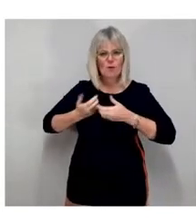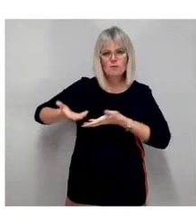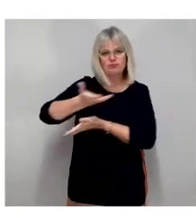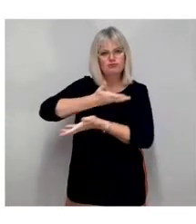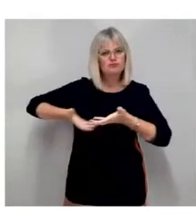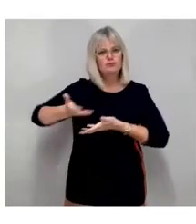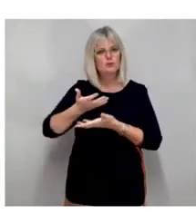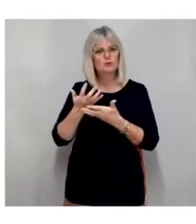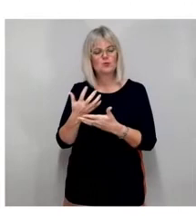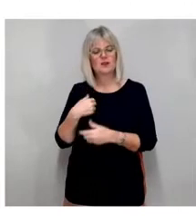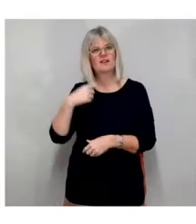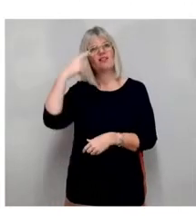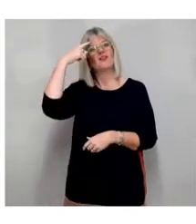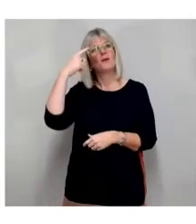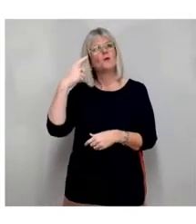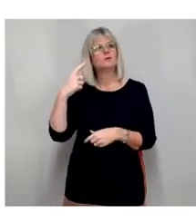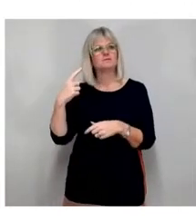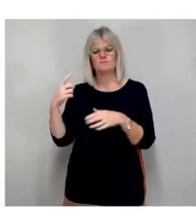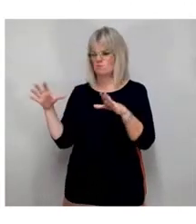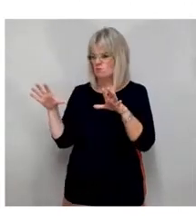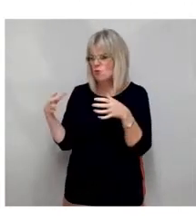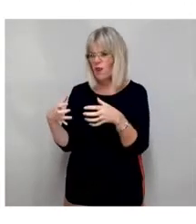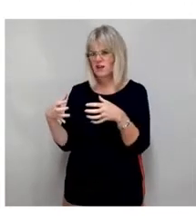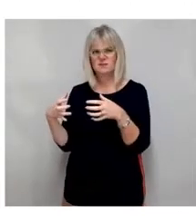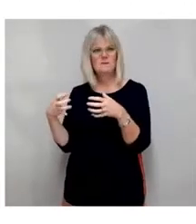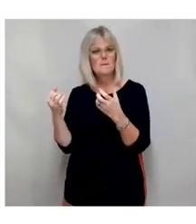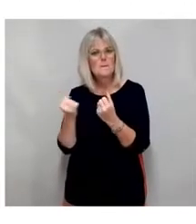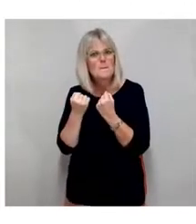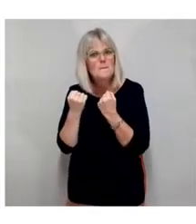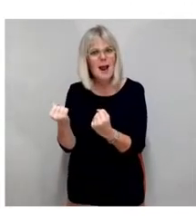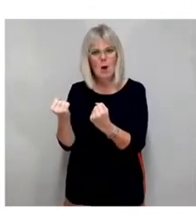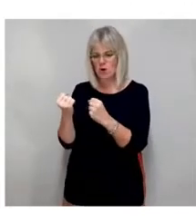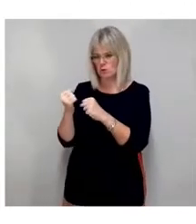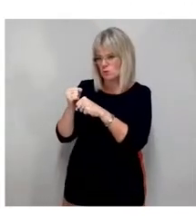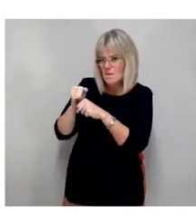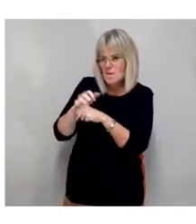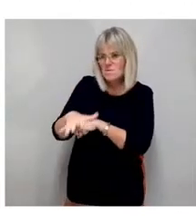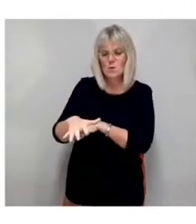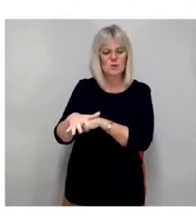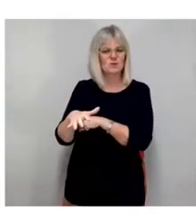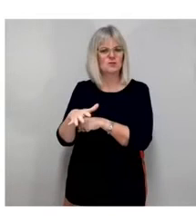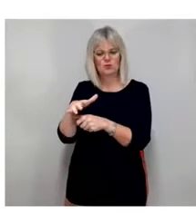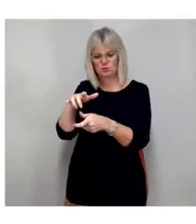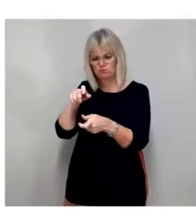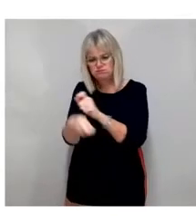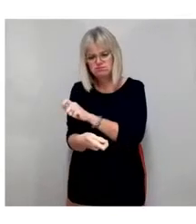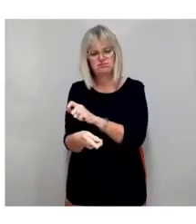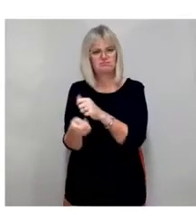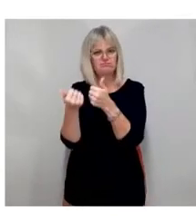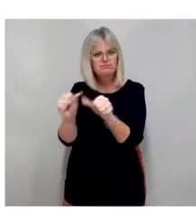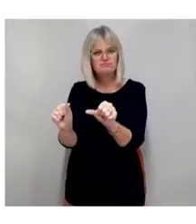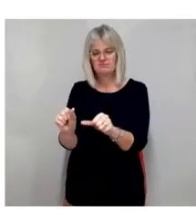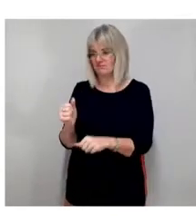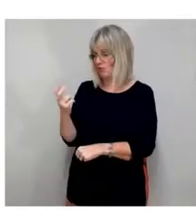the collective power to influence and really shift the dial in this space that you three guys